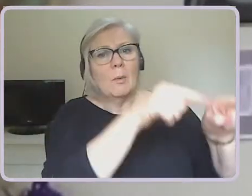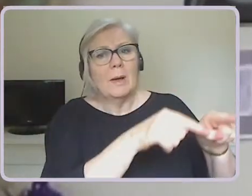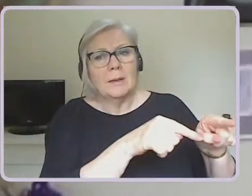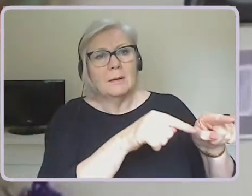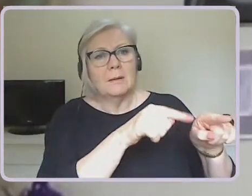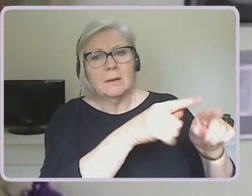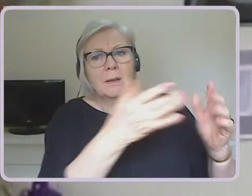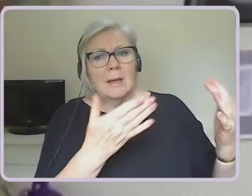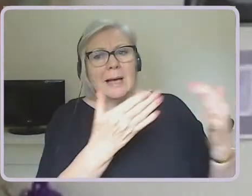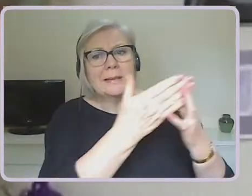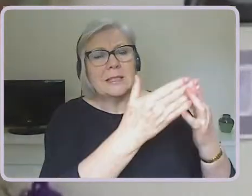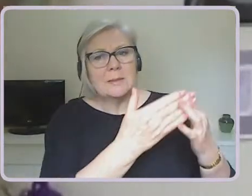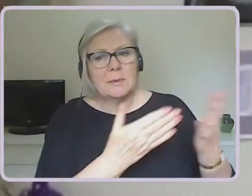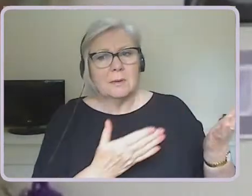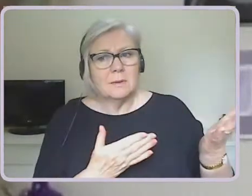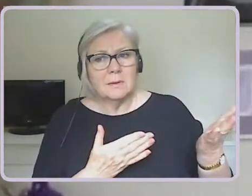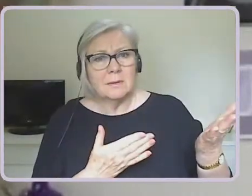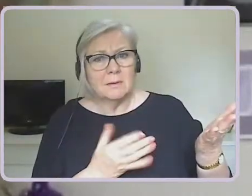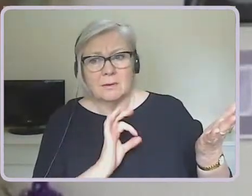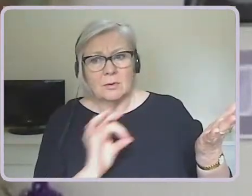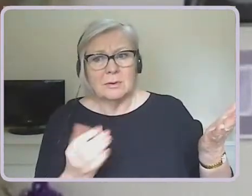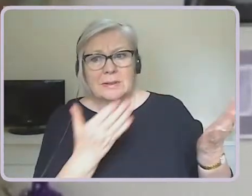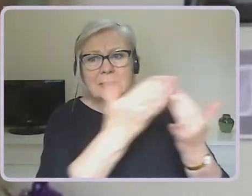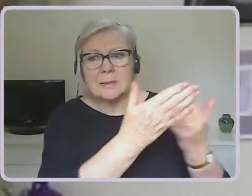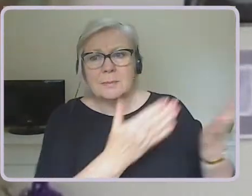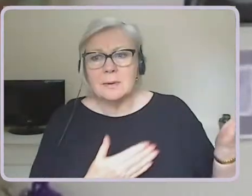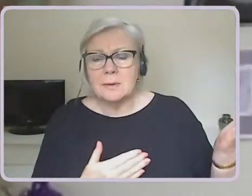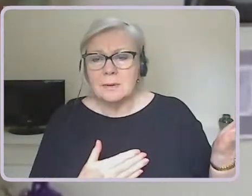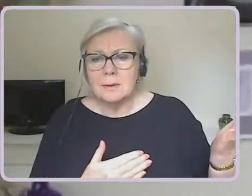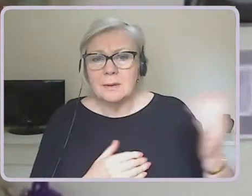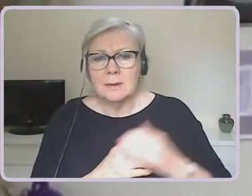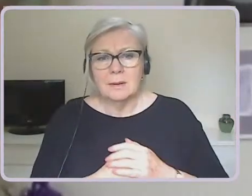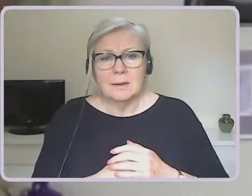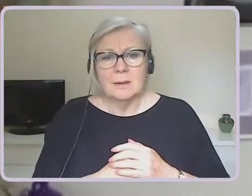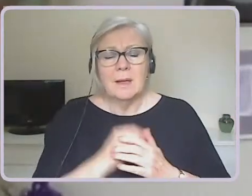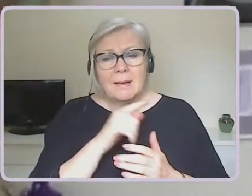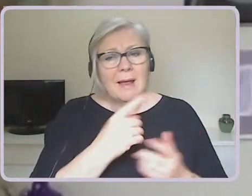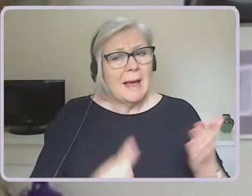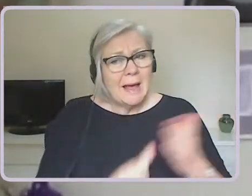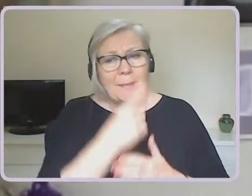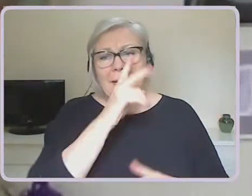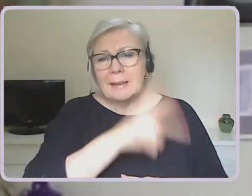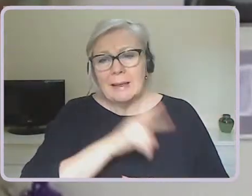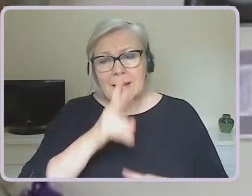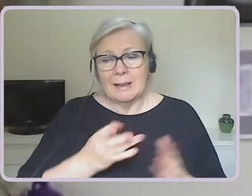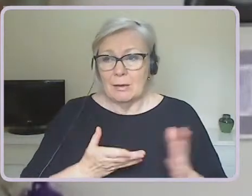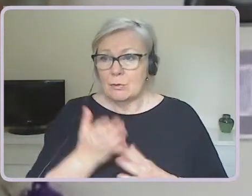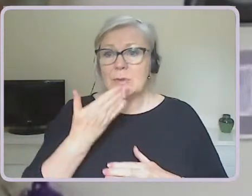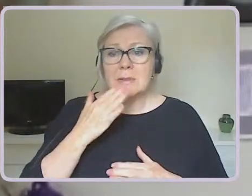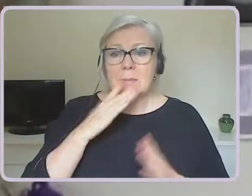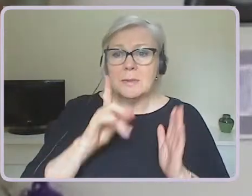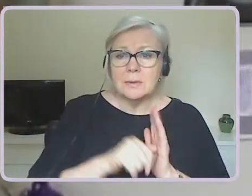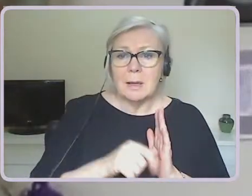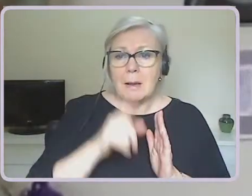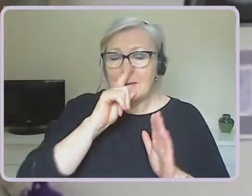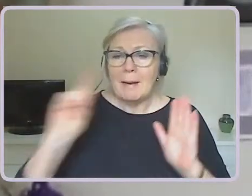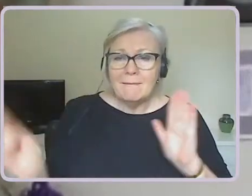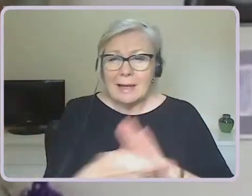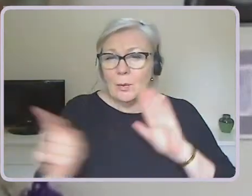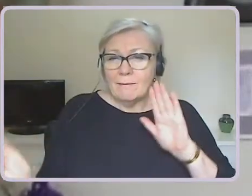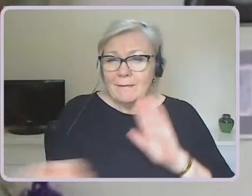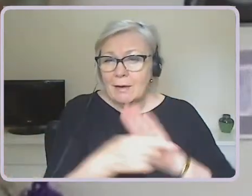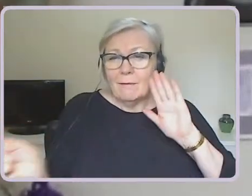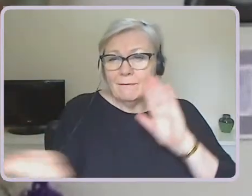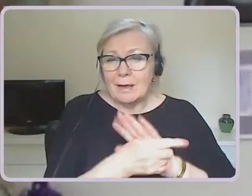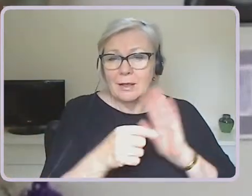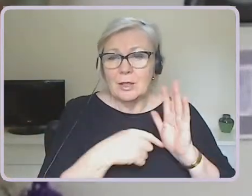and evacuation centres, and we had multiple examples over the summer of people evacuating to centres, and they might have